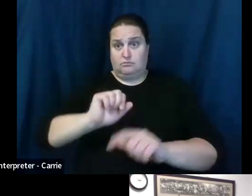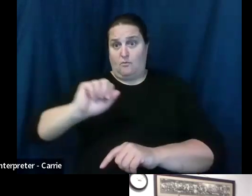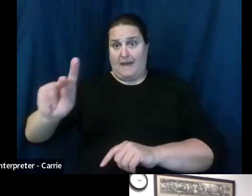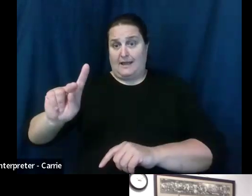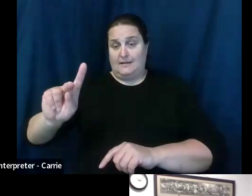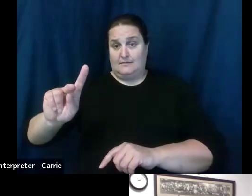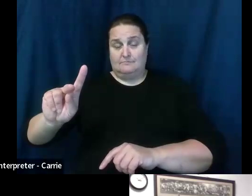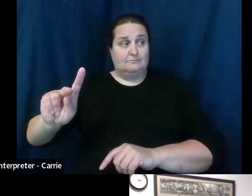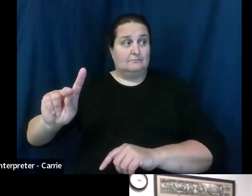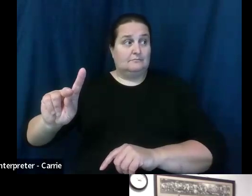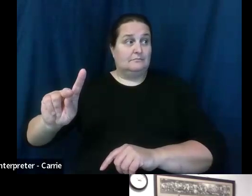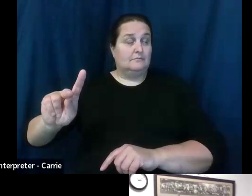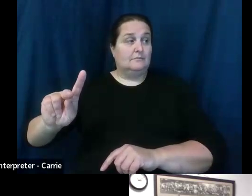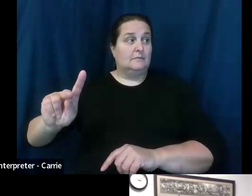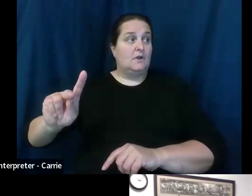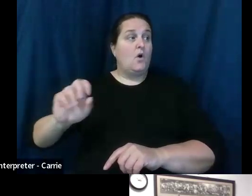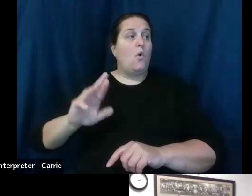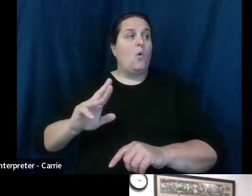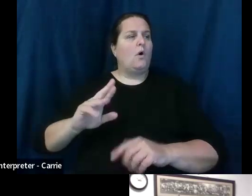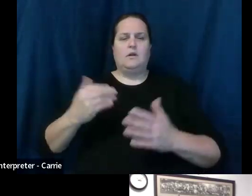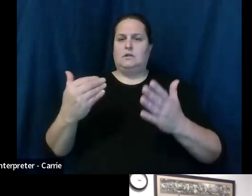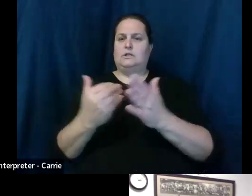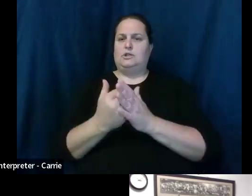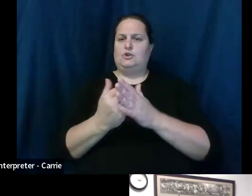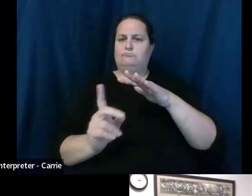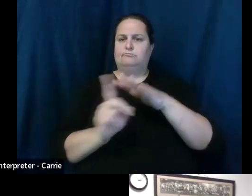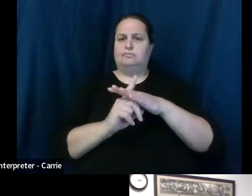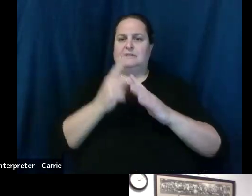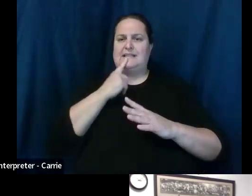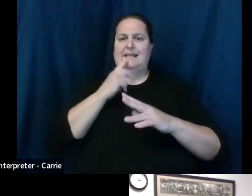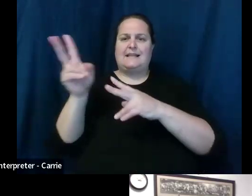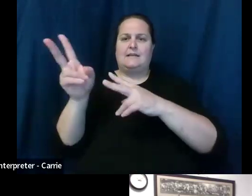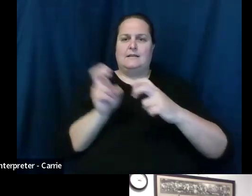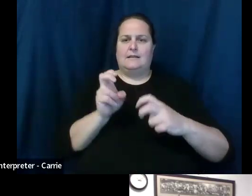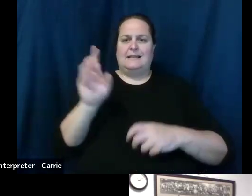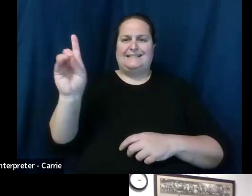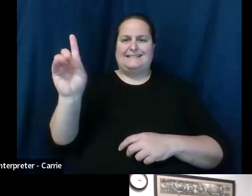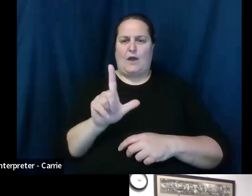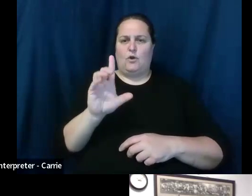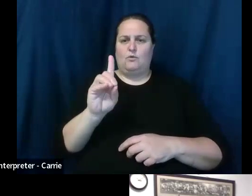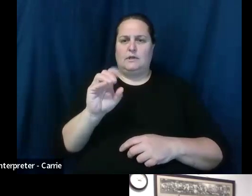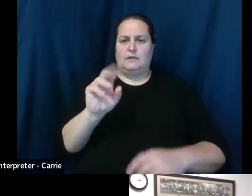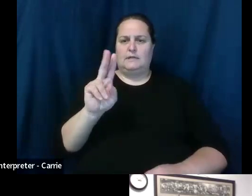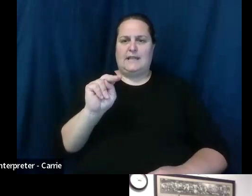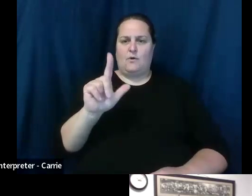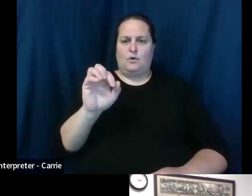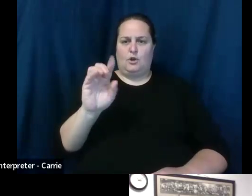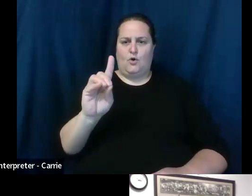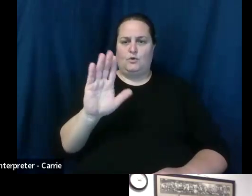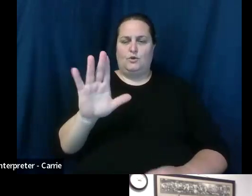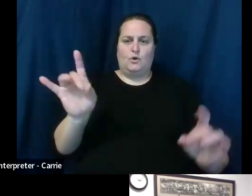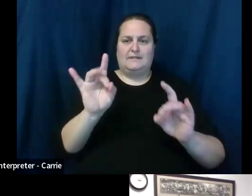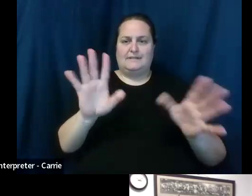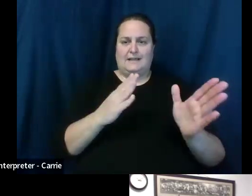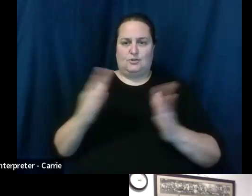There's also a new button, download your disaster plan. It's pretty self-explanatory, and I will show you exactly what it does